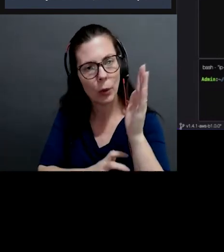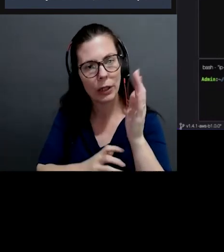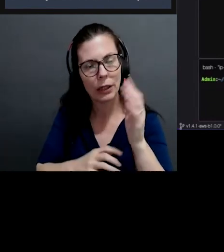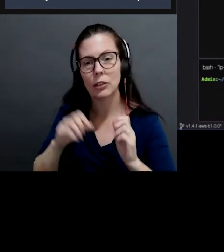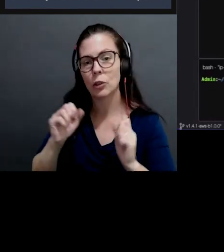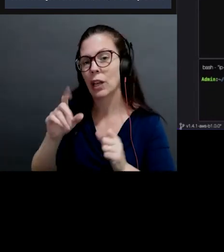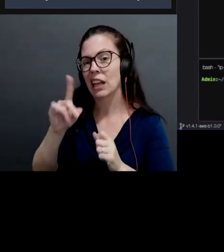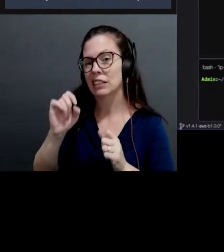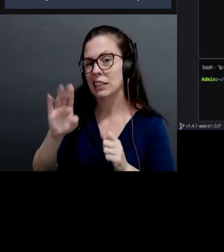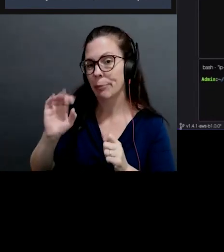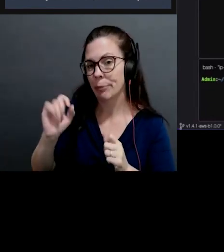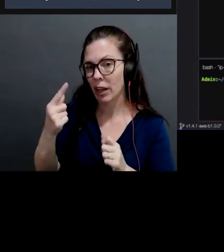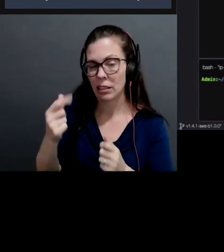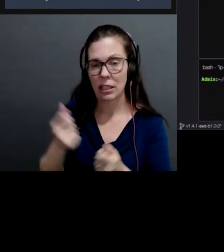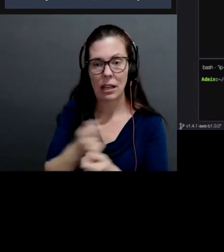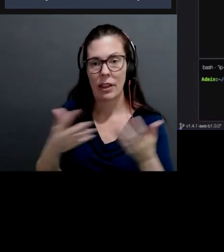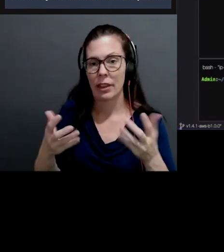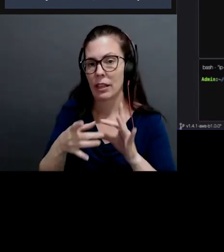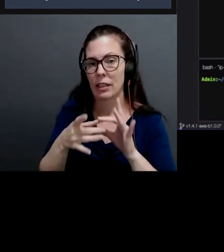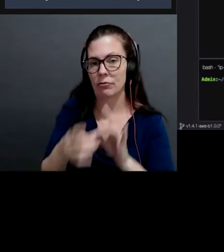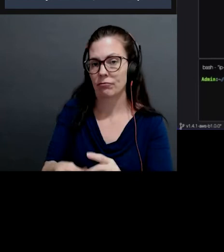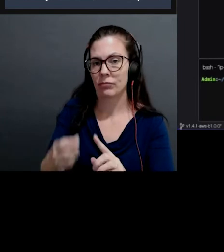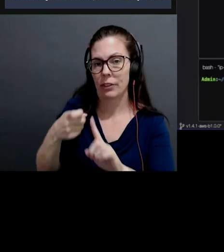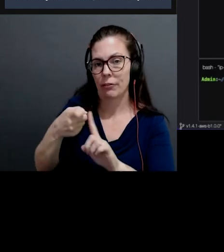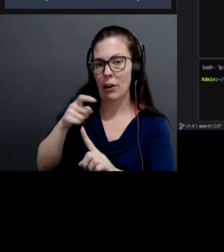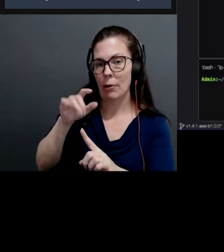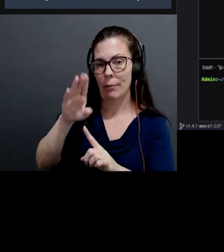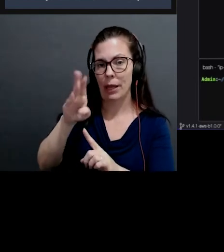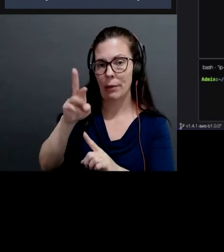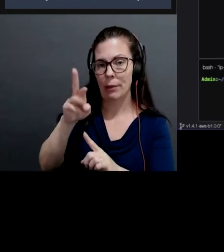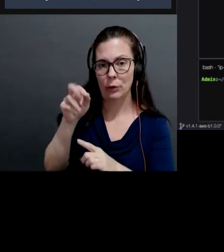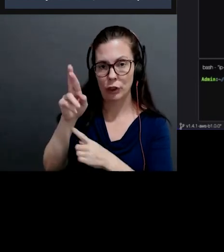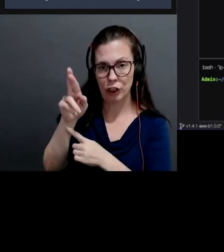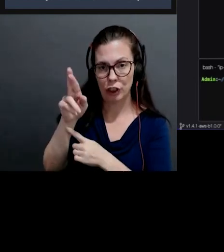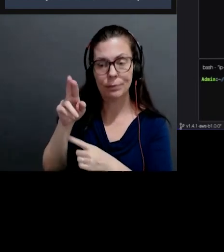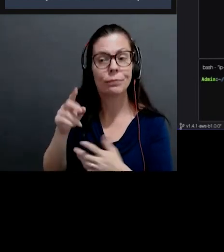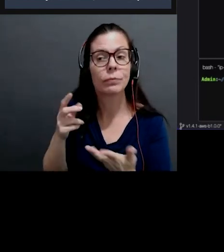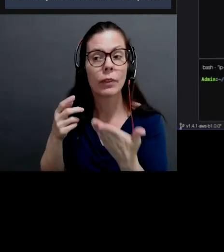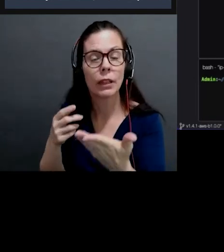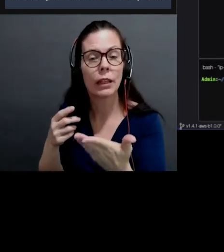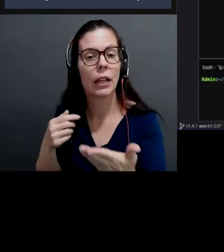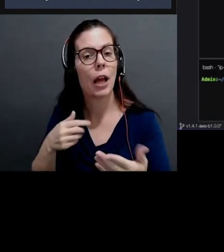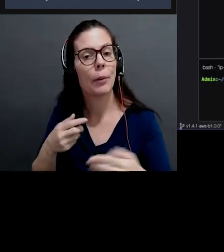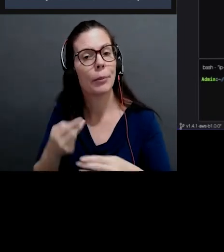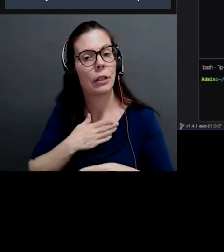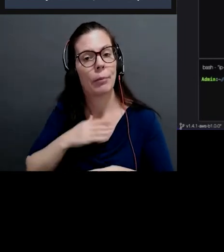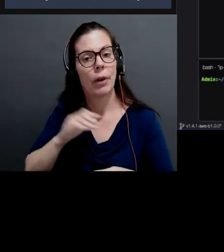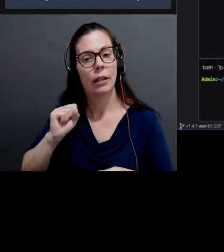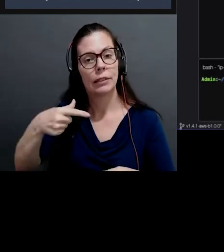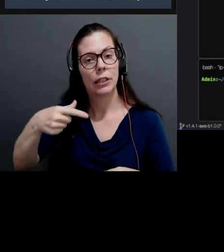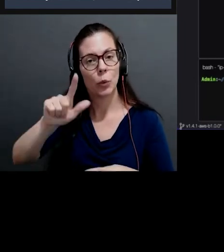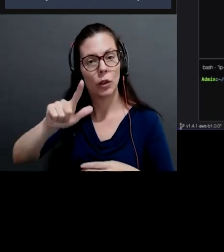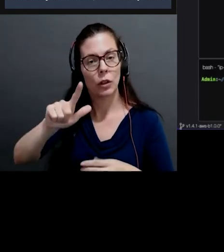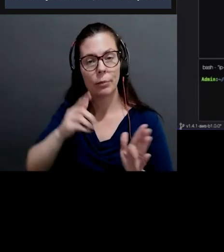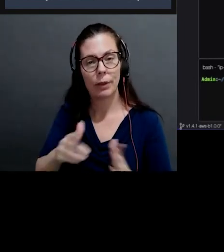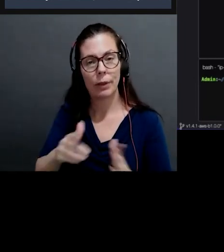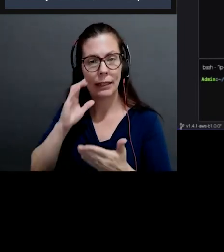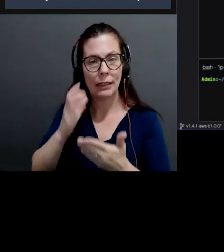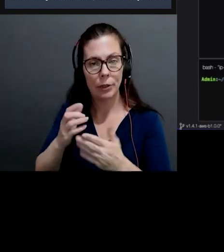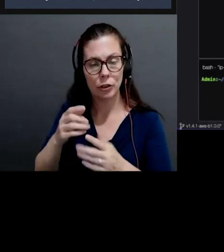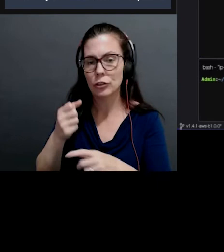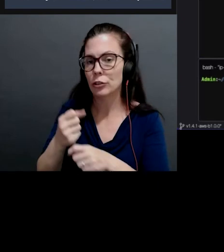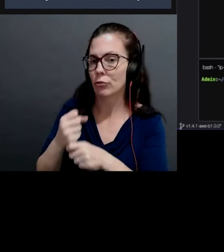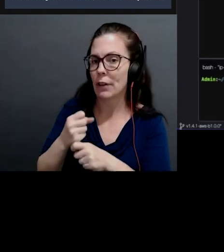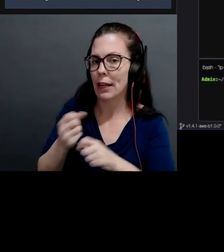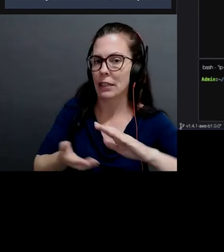coding all from the this browser interface. And here I'm actually using my SQL client image to create and run